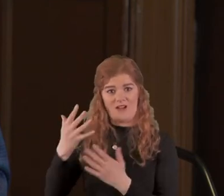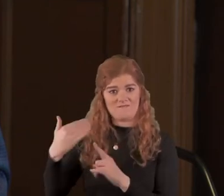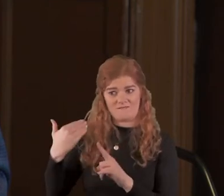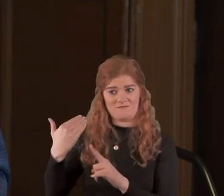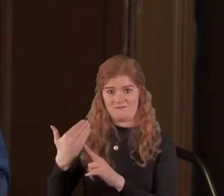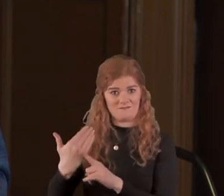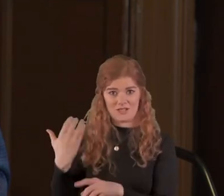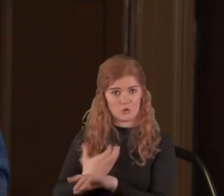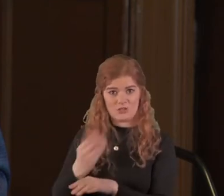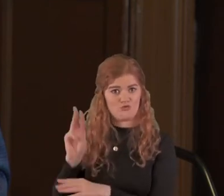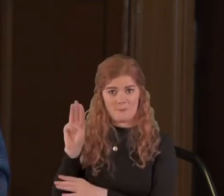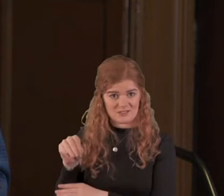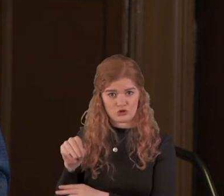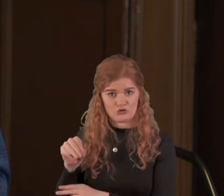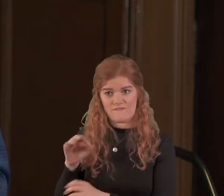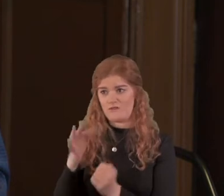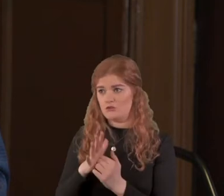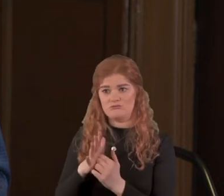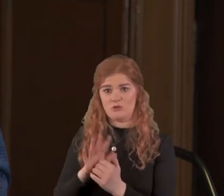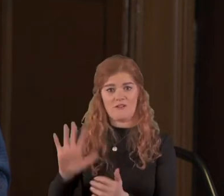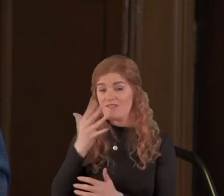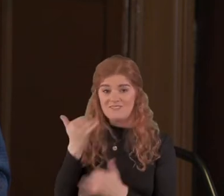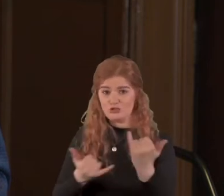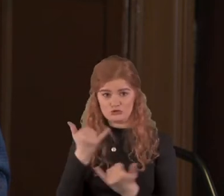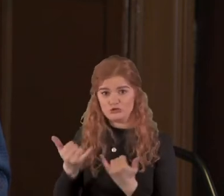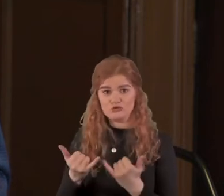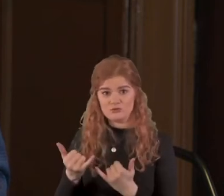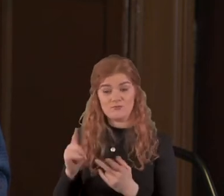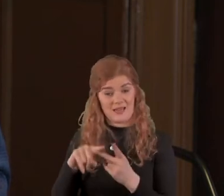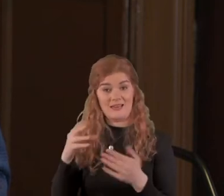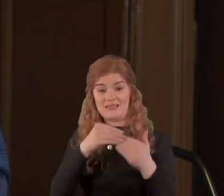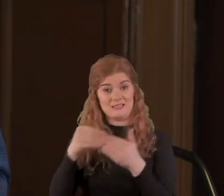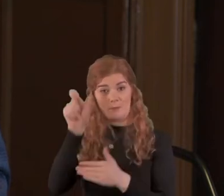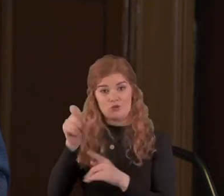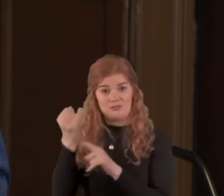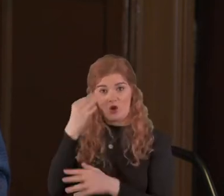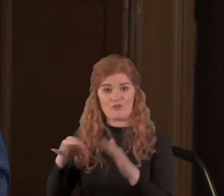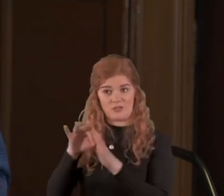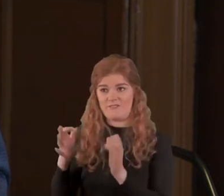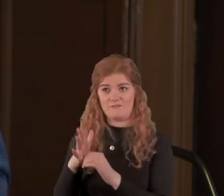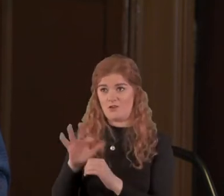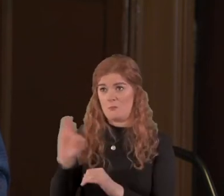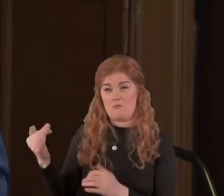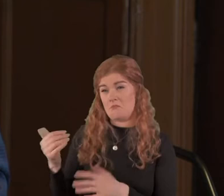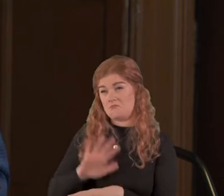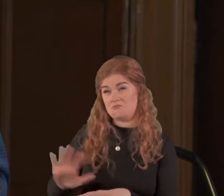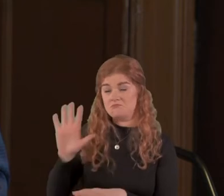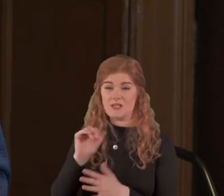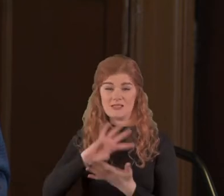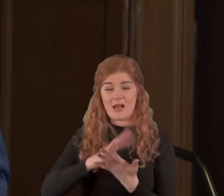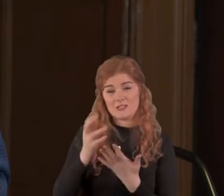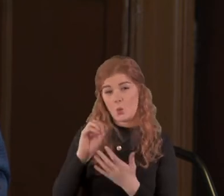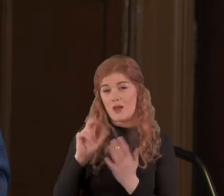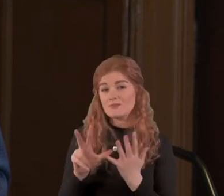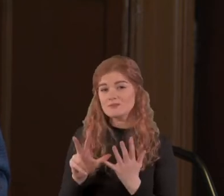1905. He had been Prime Minister for 5 years. He'd been a leading figure in the government, since at least